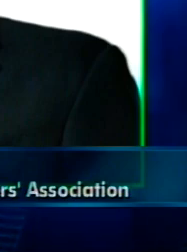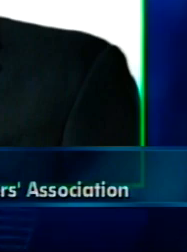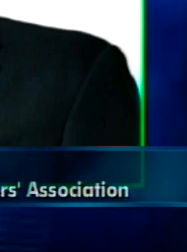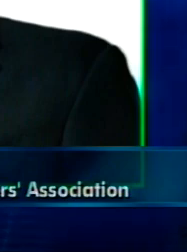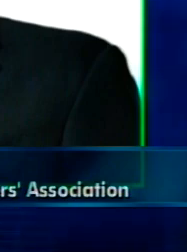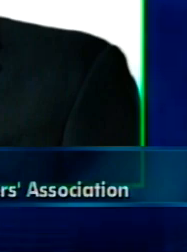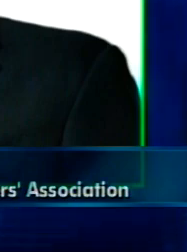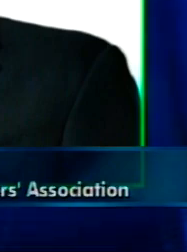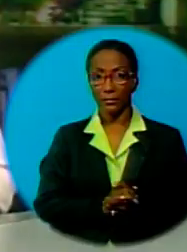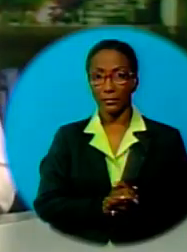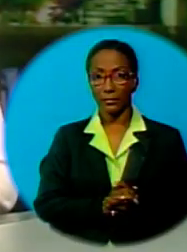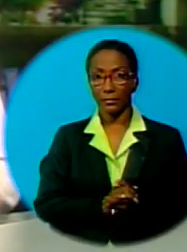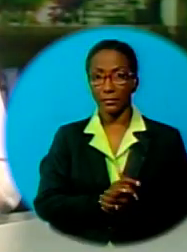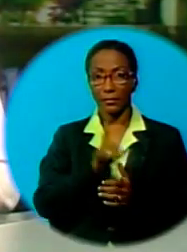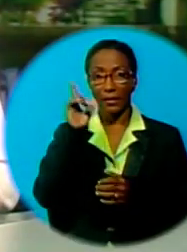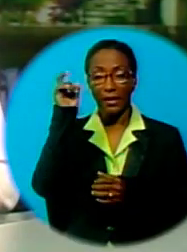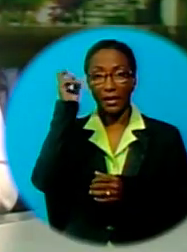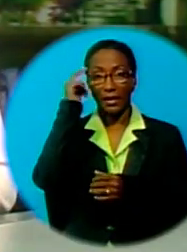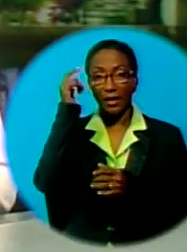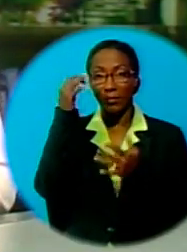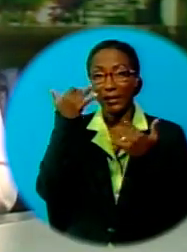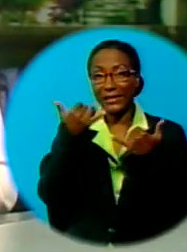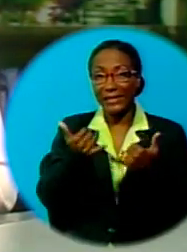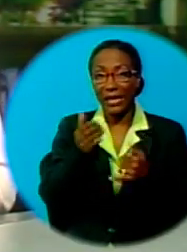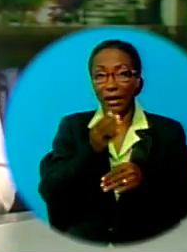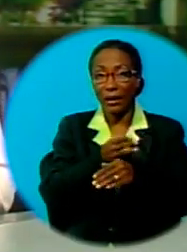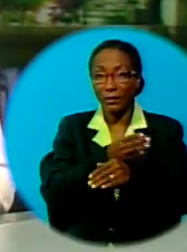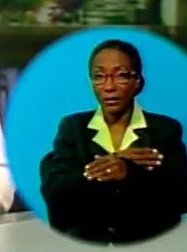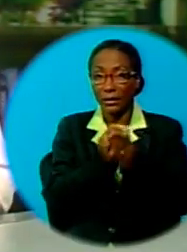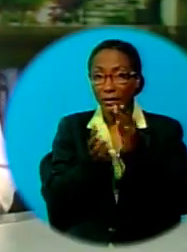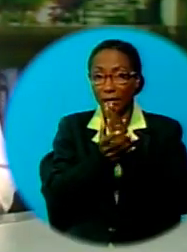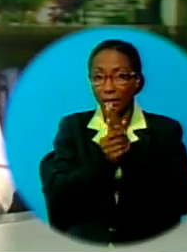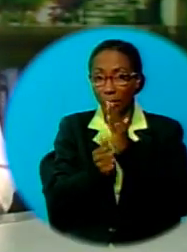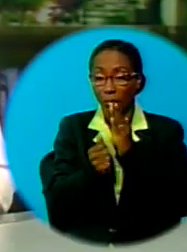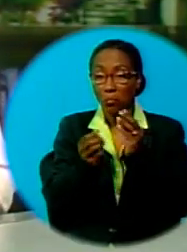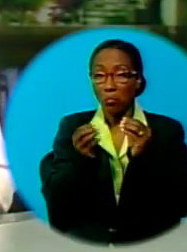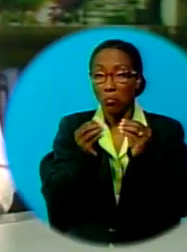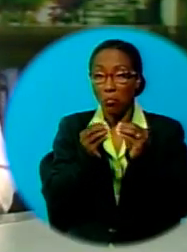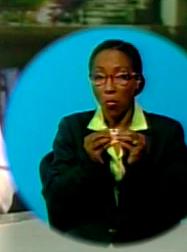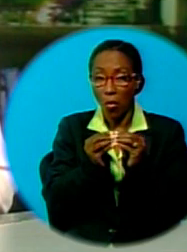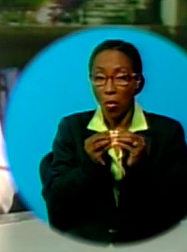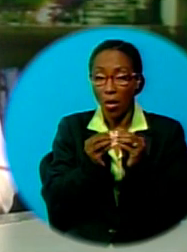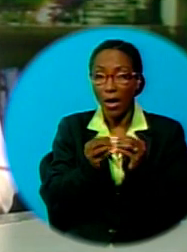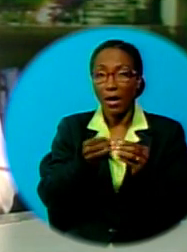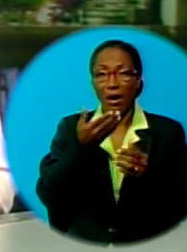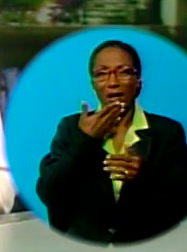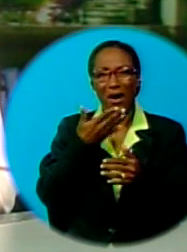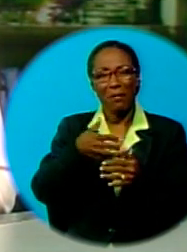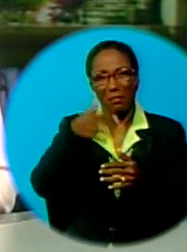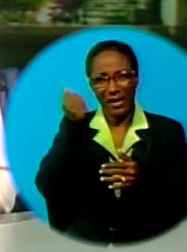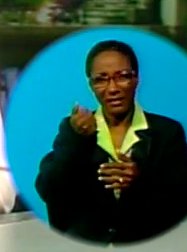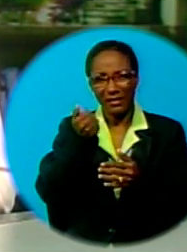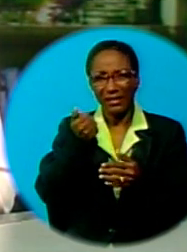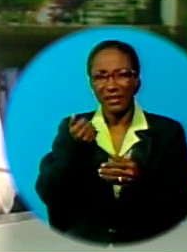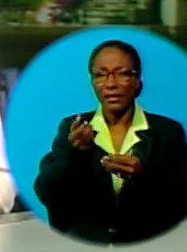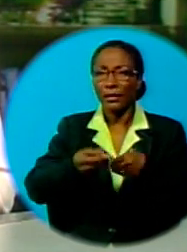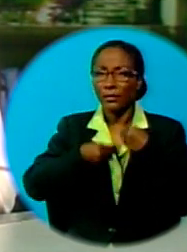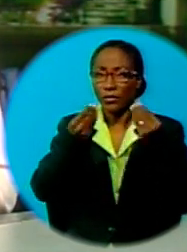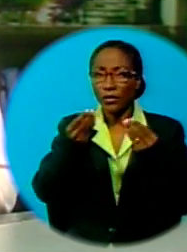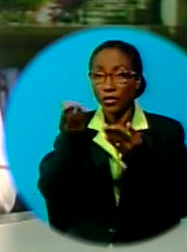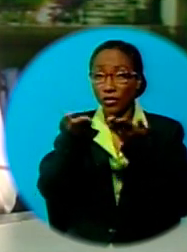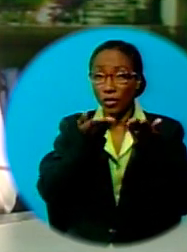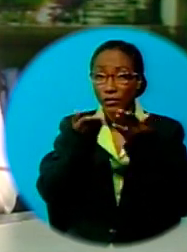to be positive. Government is expanding its ability to be more efficient in delivering services through the